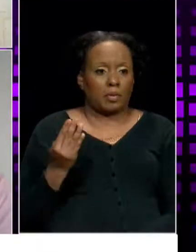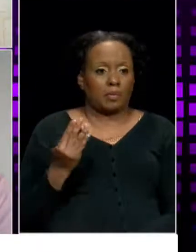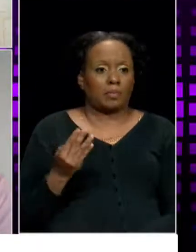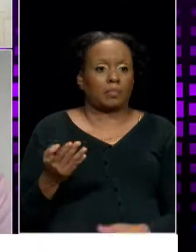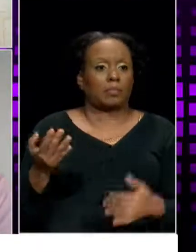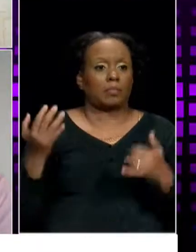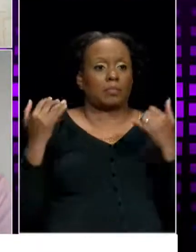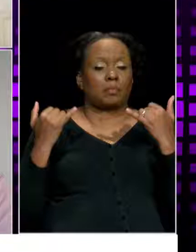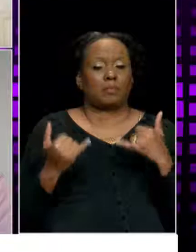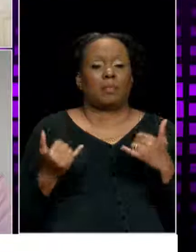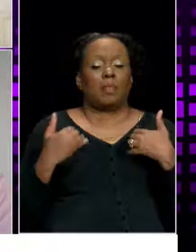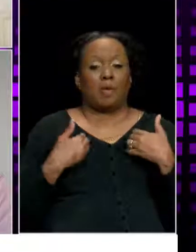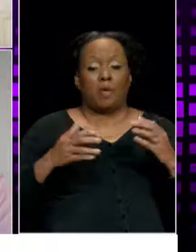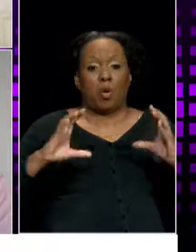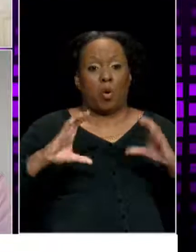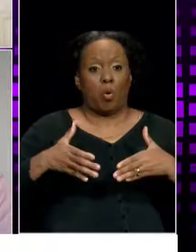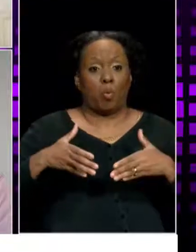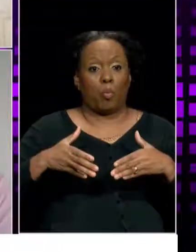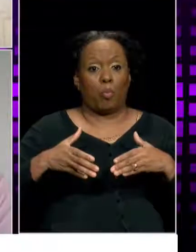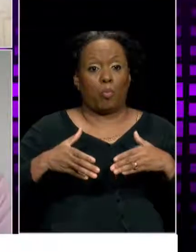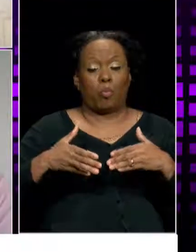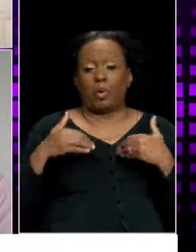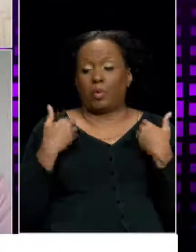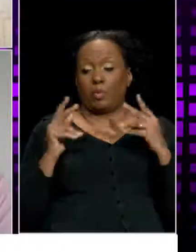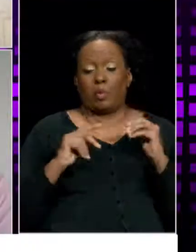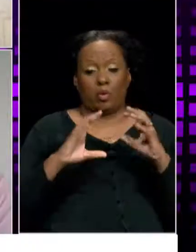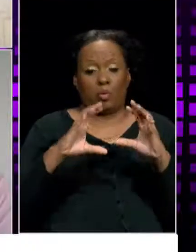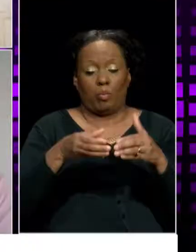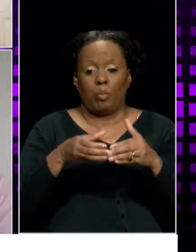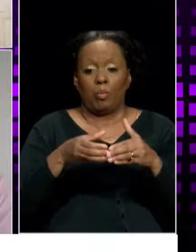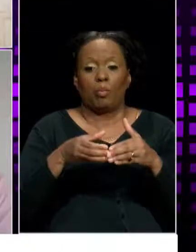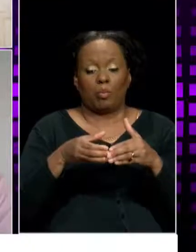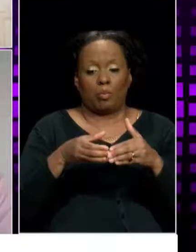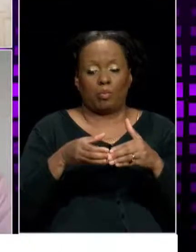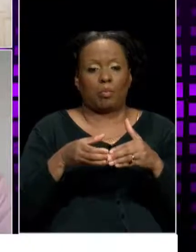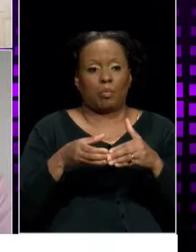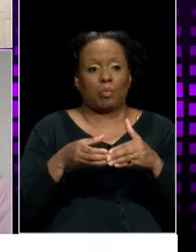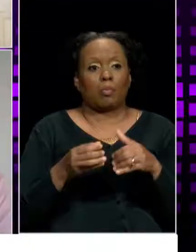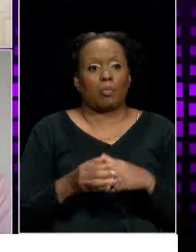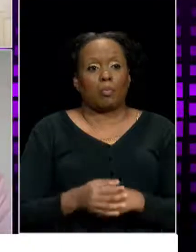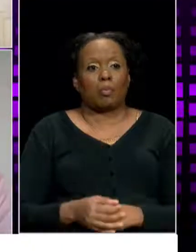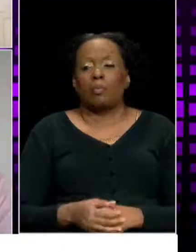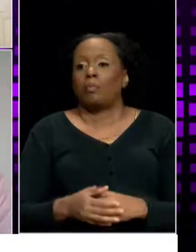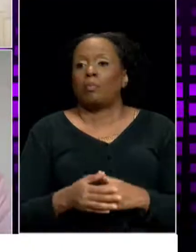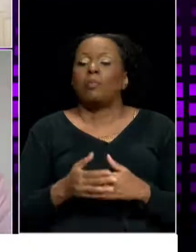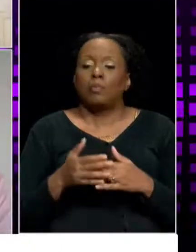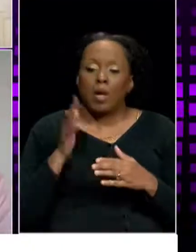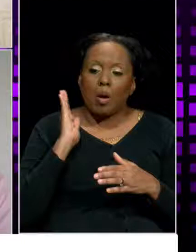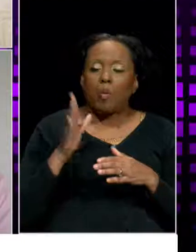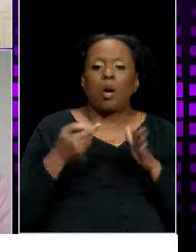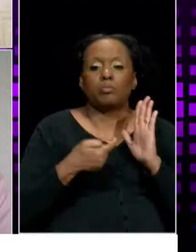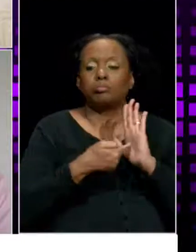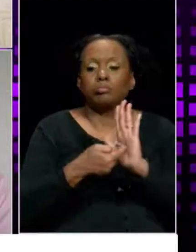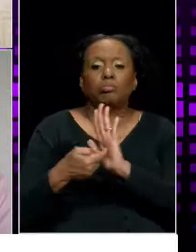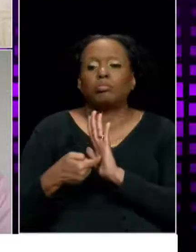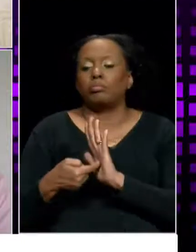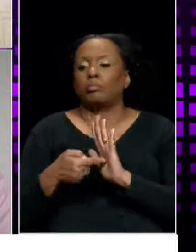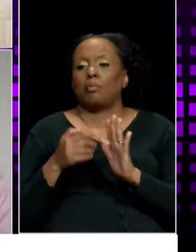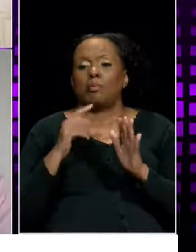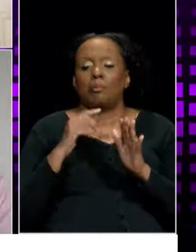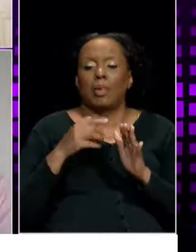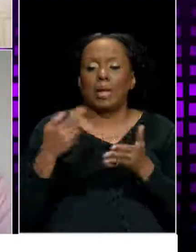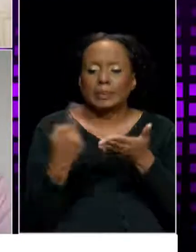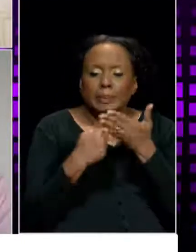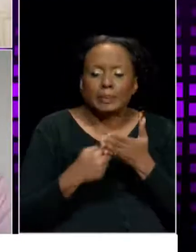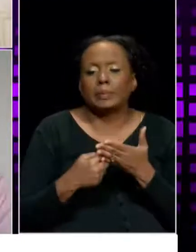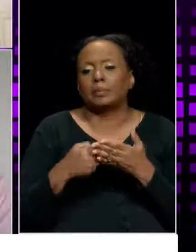core of young persons who are going through that program. It carries an area of work experience, provides you with a component to